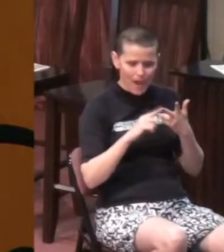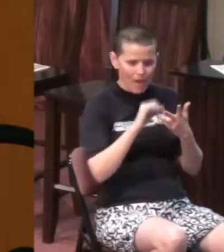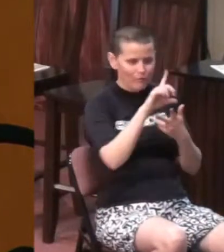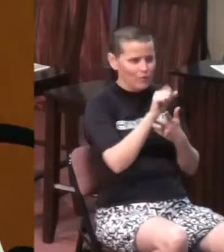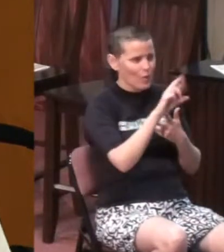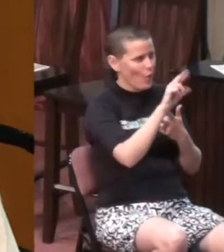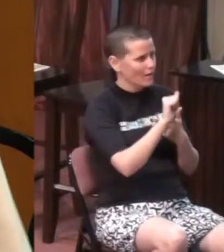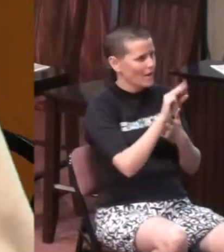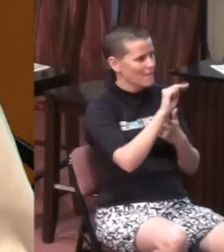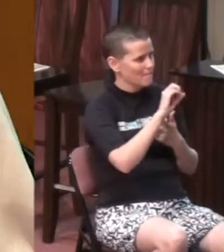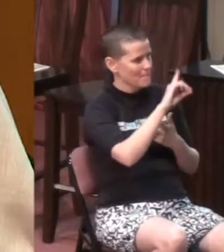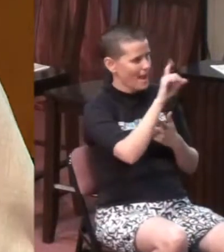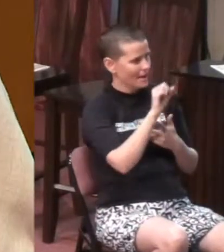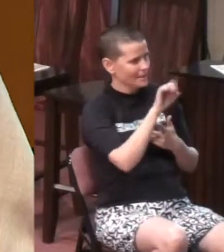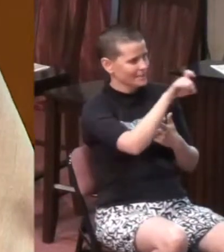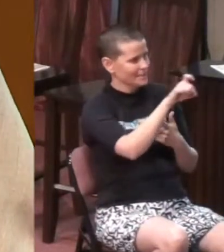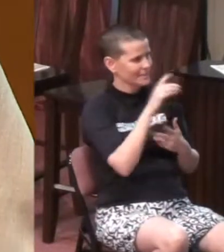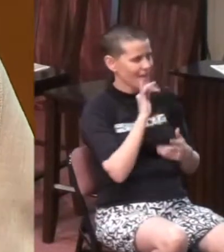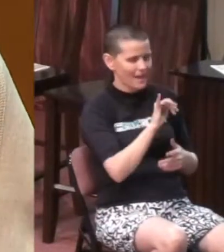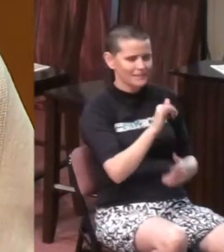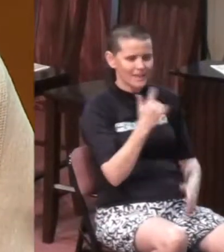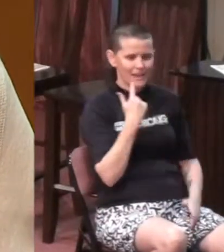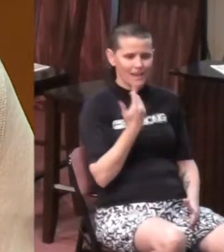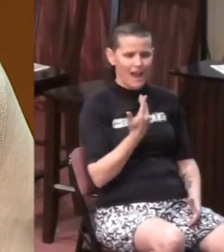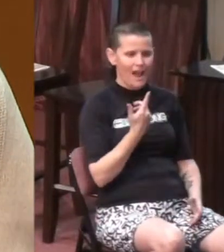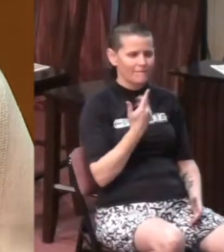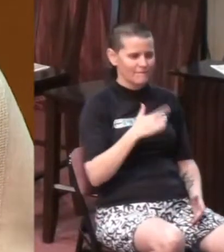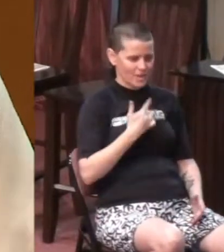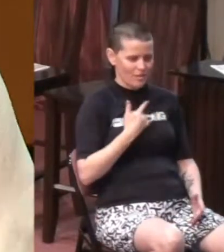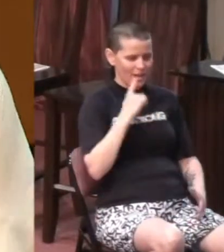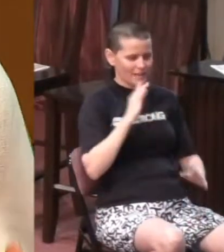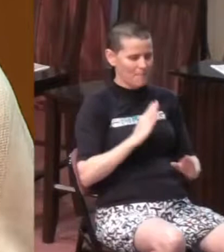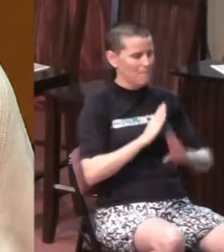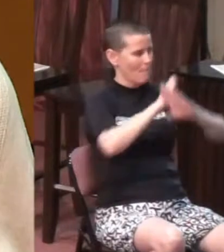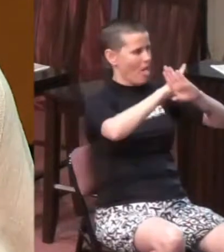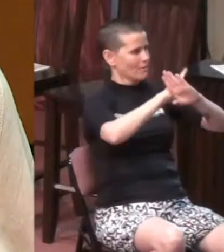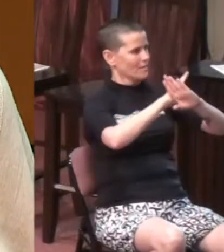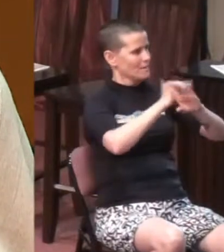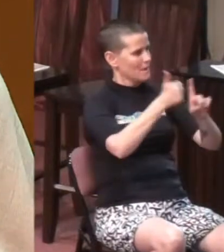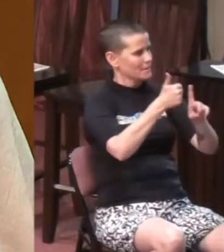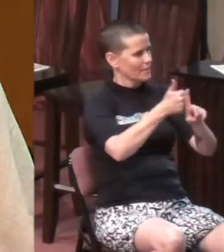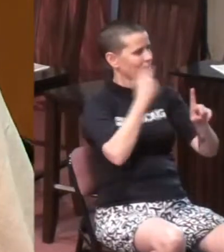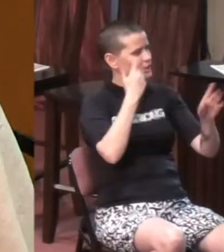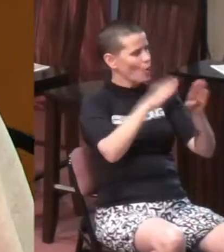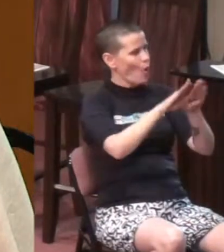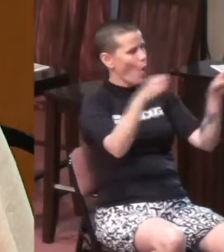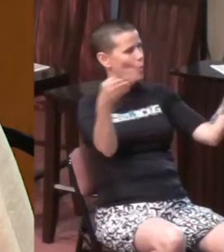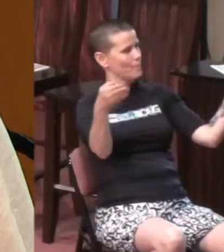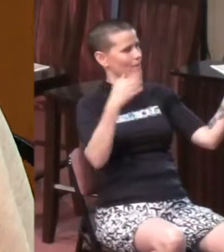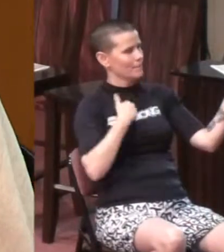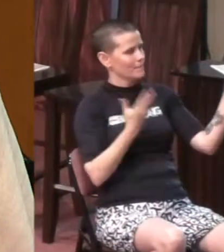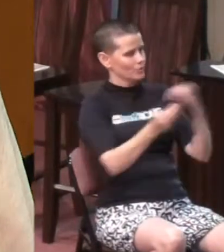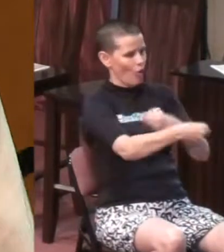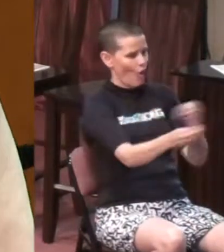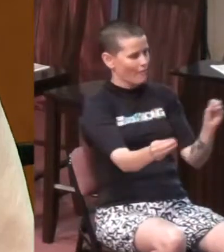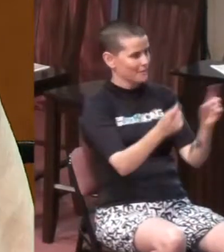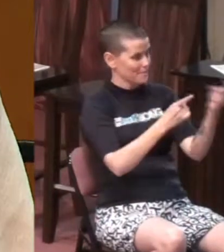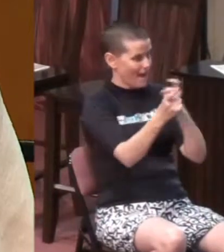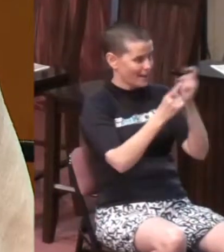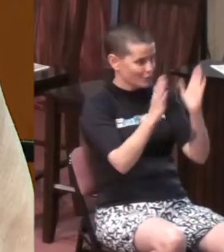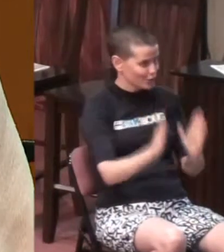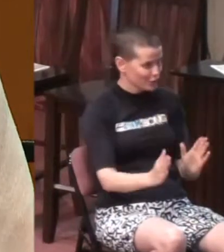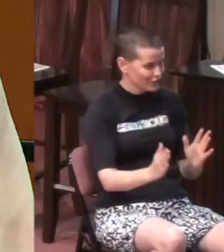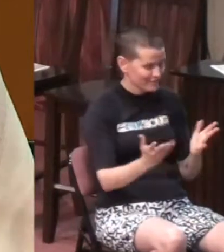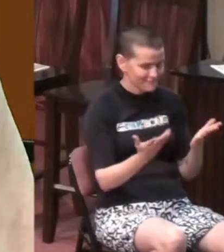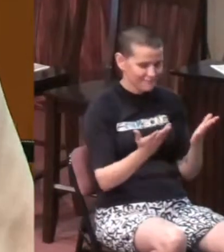who said, I got spiritually that I'm blocking the flow, and I need to open up this position in the office manager so that we can get that next